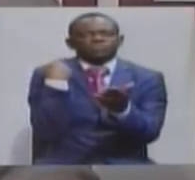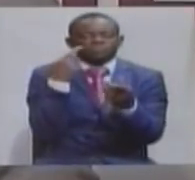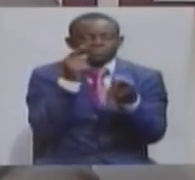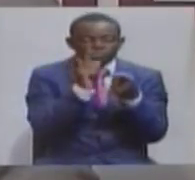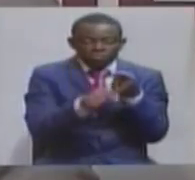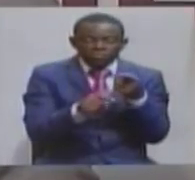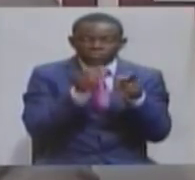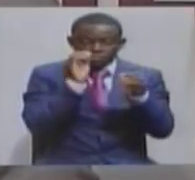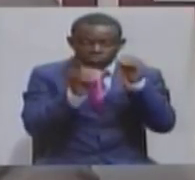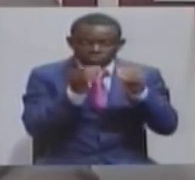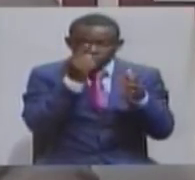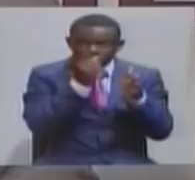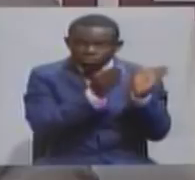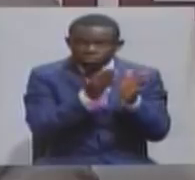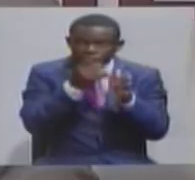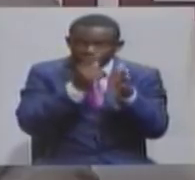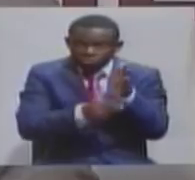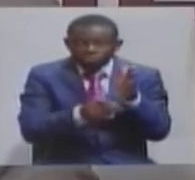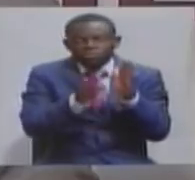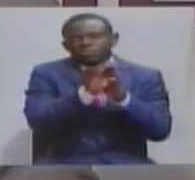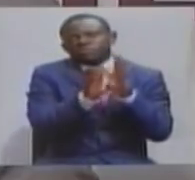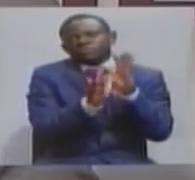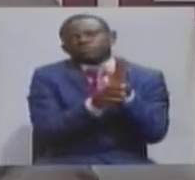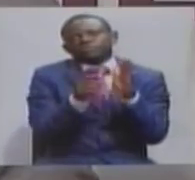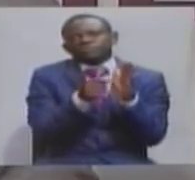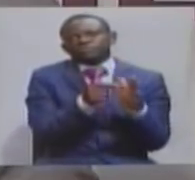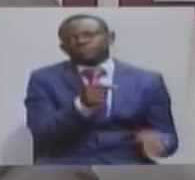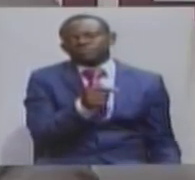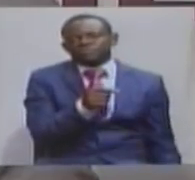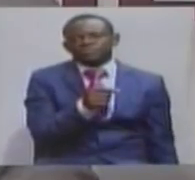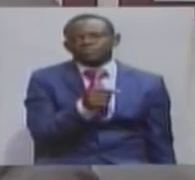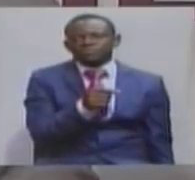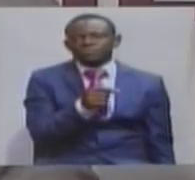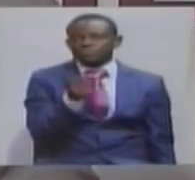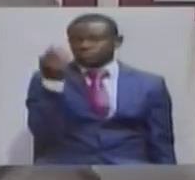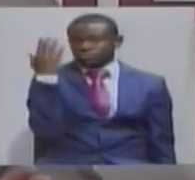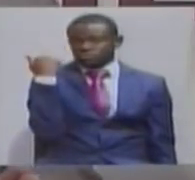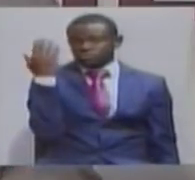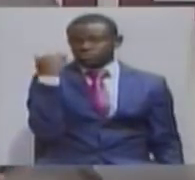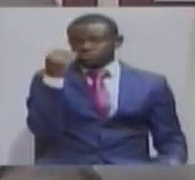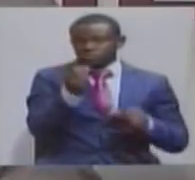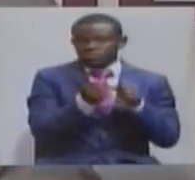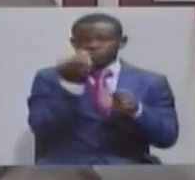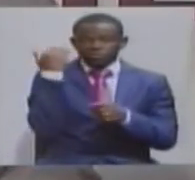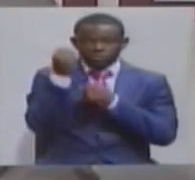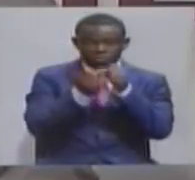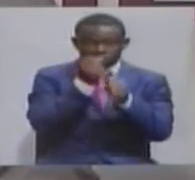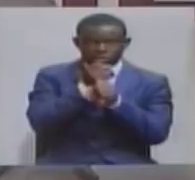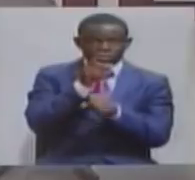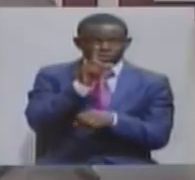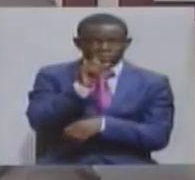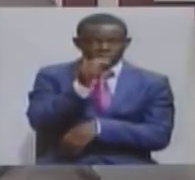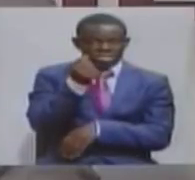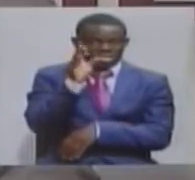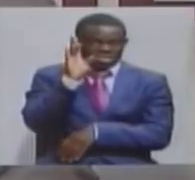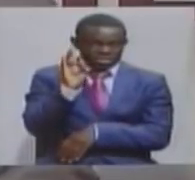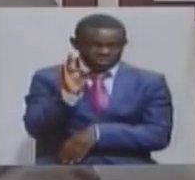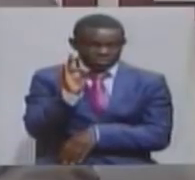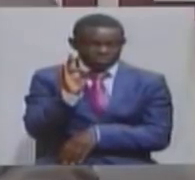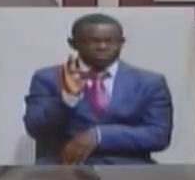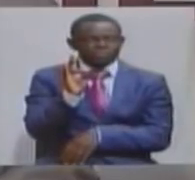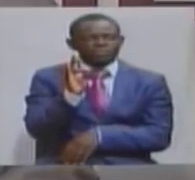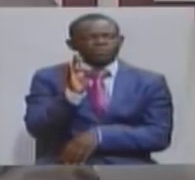After I asked for submissions in February 2017, numerous submissions were sent to the Ministry of Justice